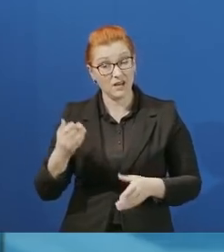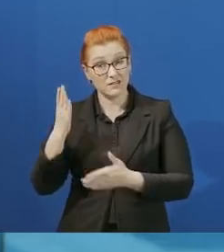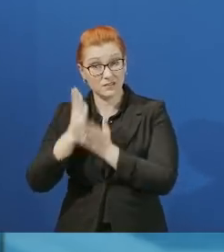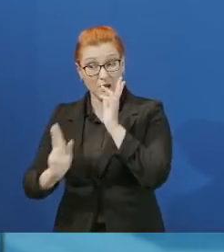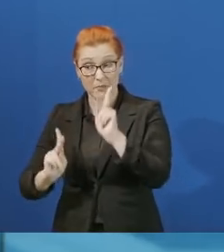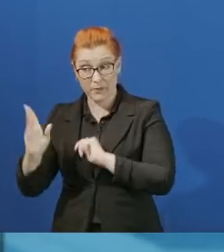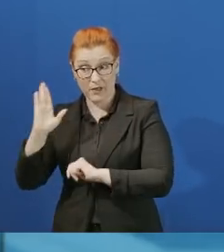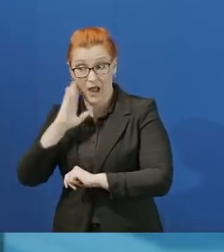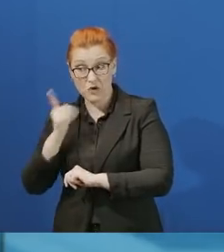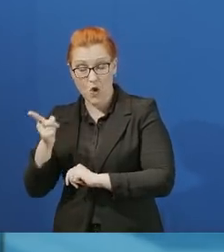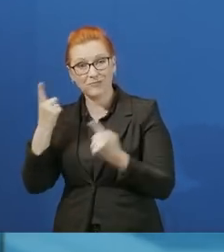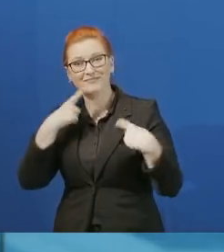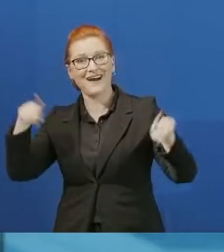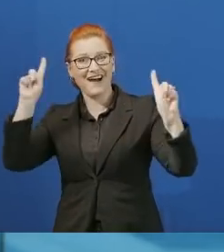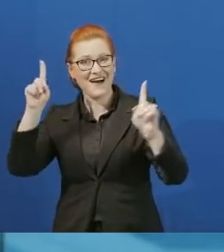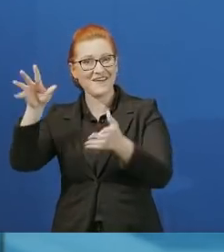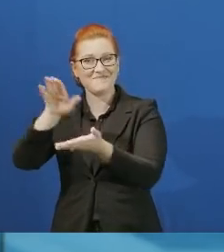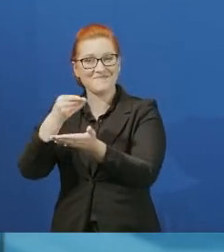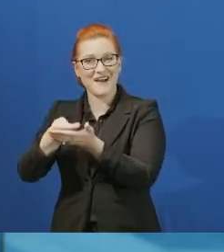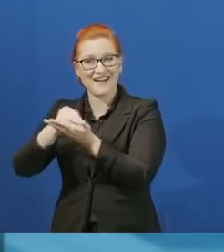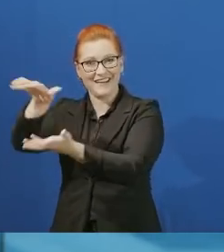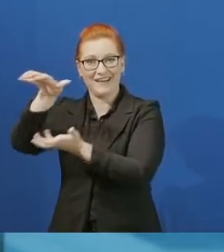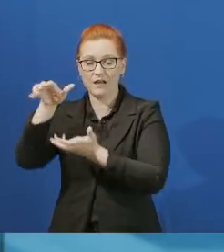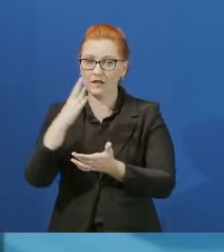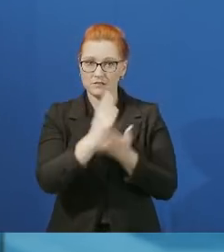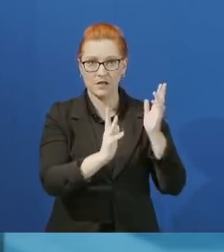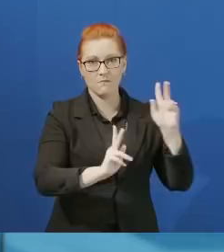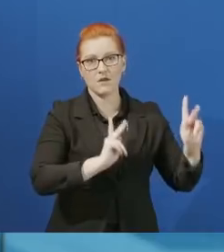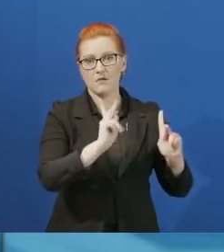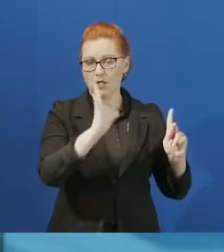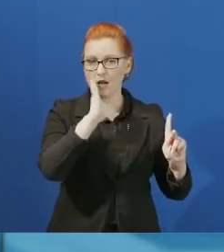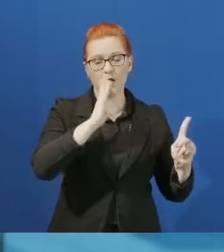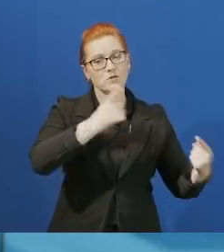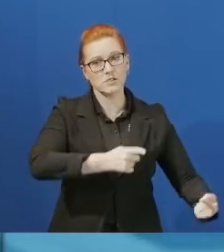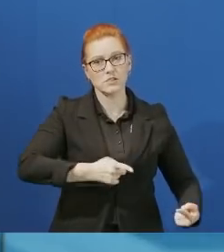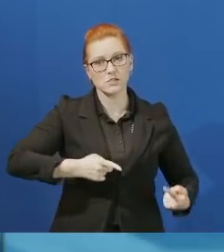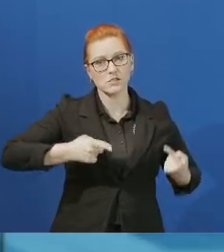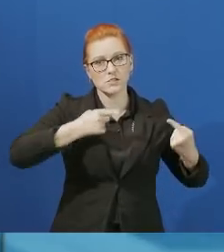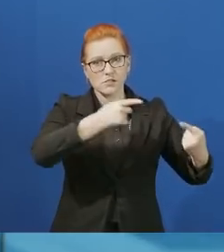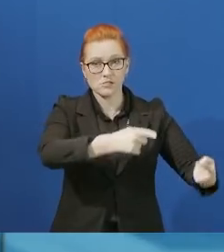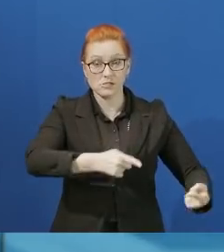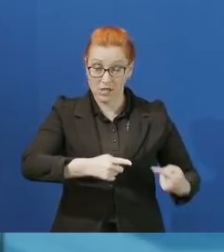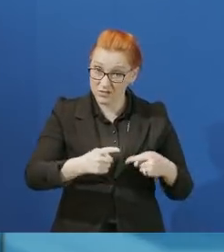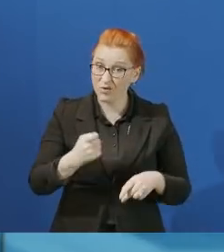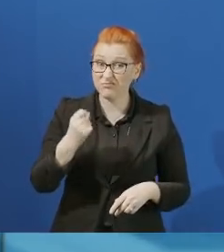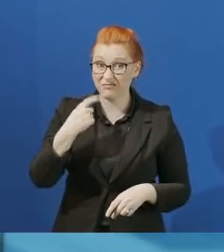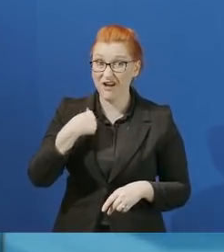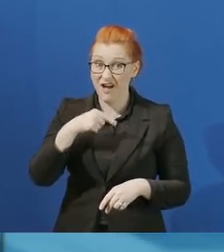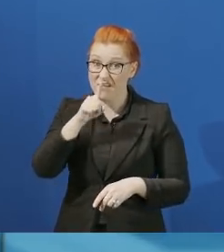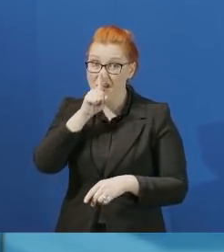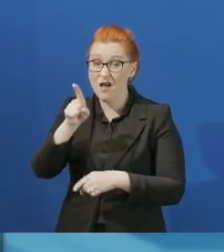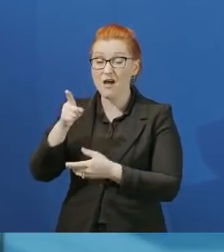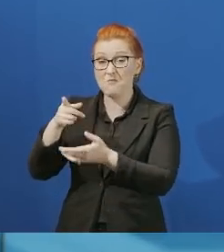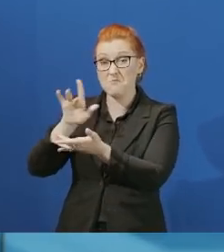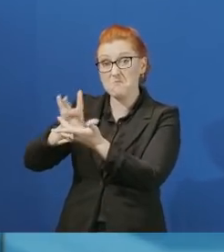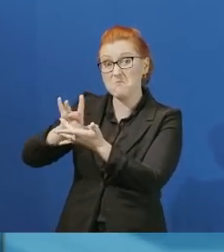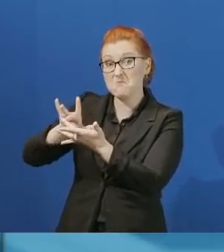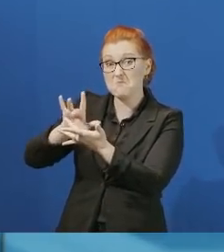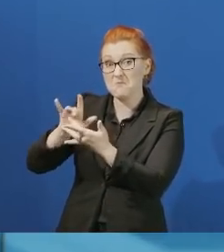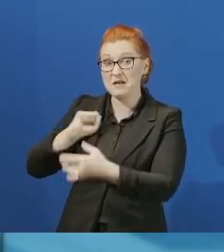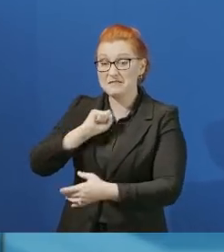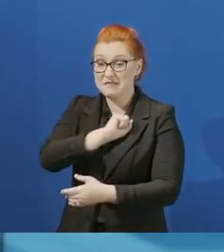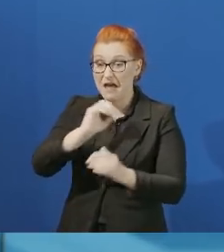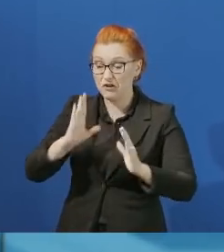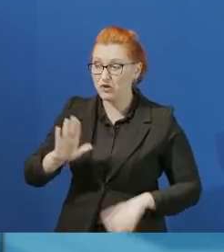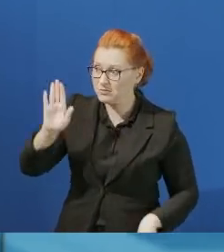I'm working with our congressional delegation, with our senators, so that we can make this right. And I'm asking